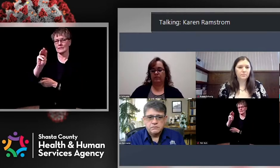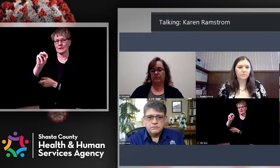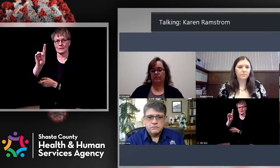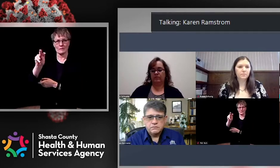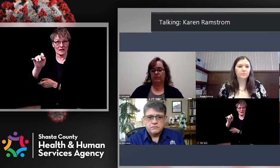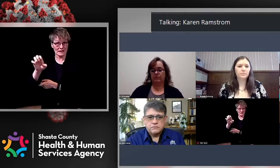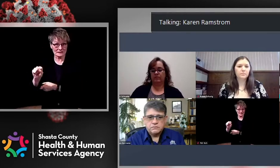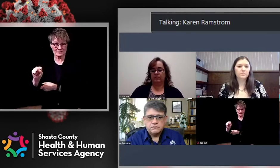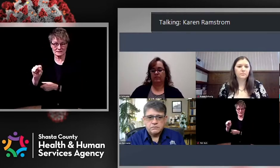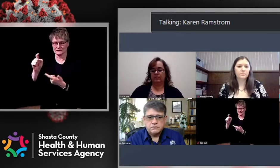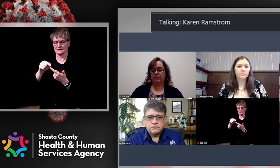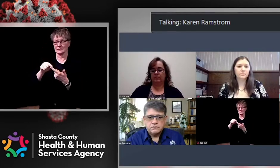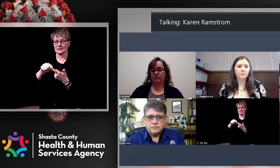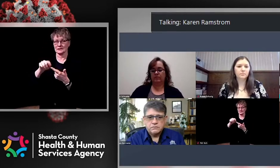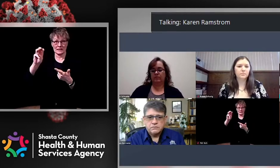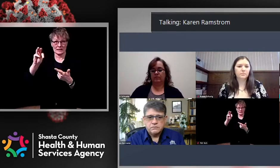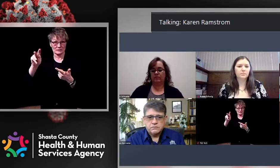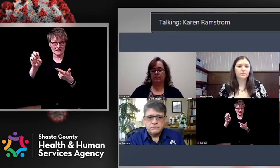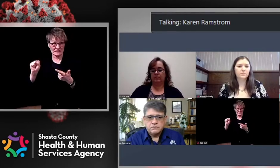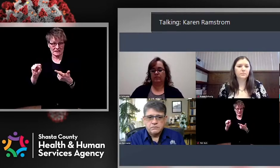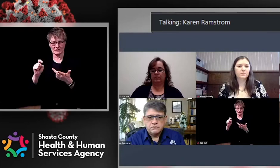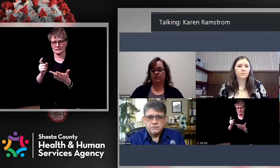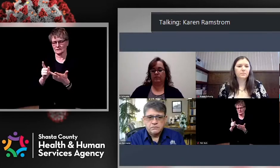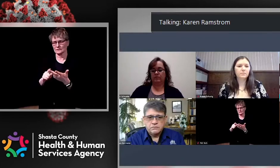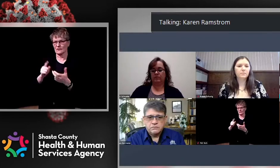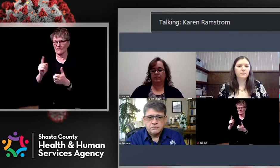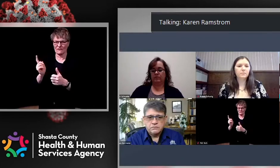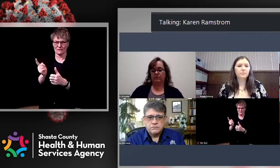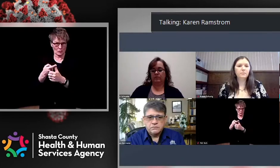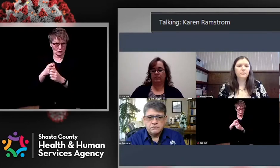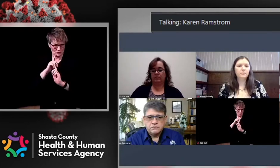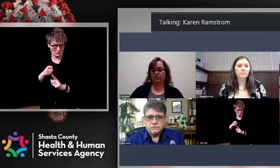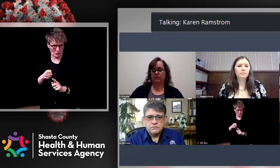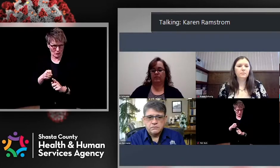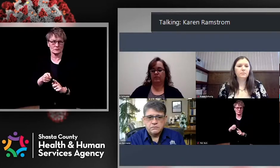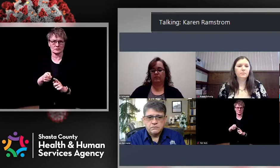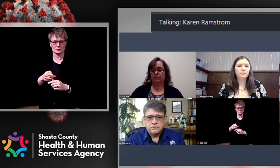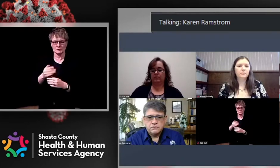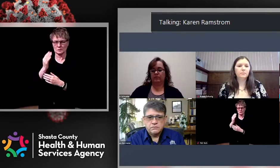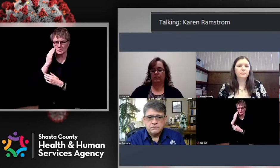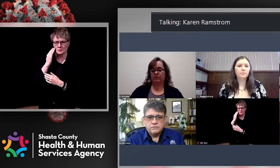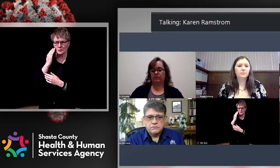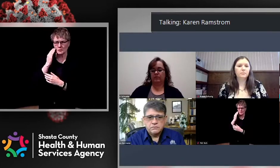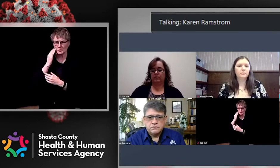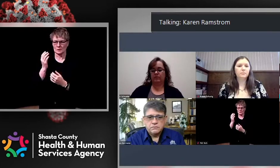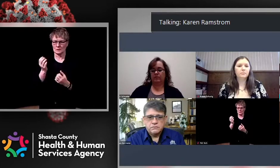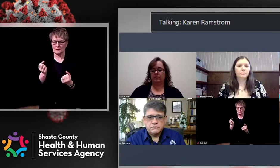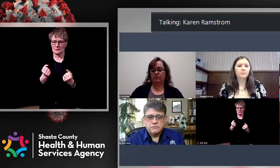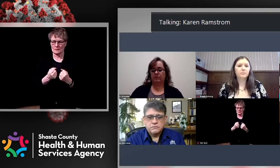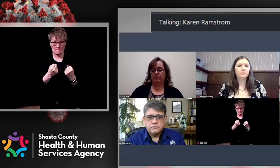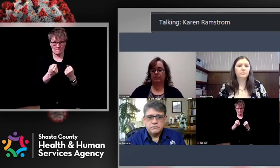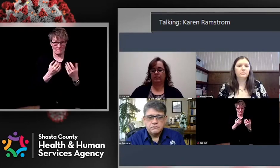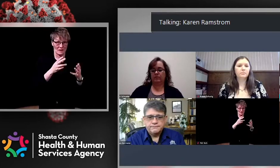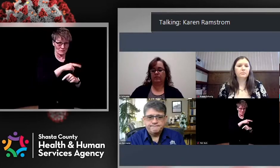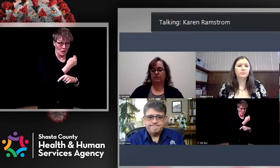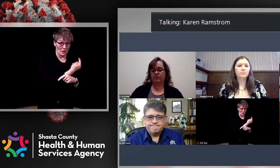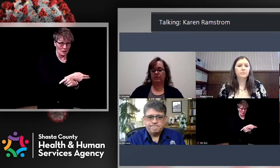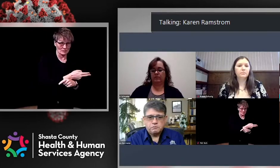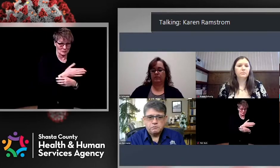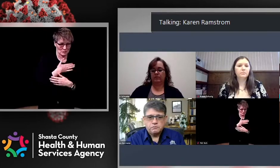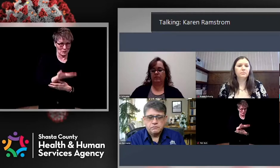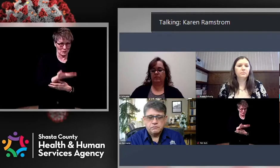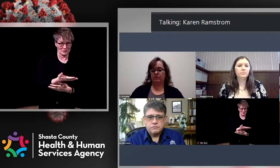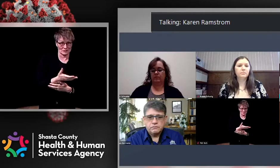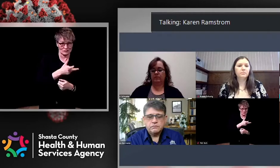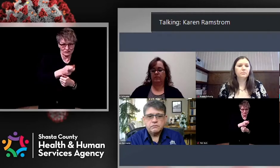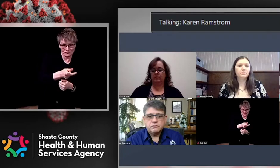get vaccinated. Some of the hospitals have taken care of some of the paramedics, which we're thankful for, but now we're really reaching out to